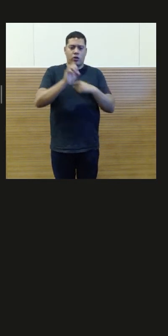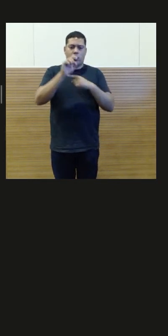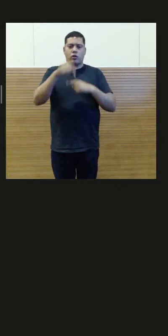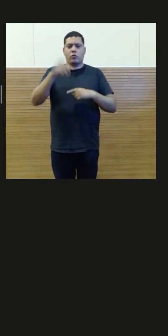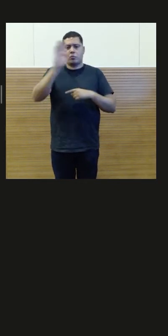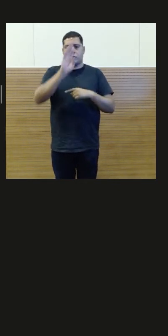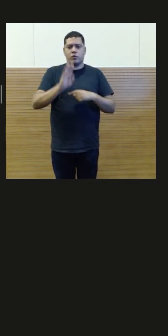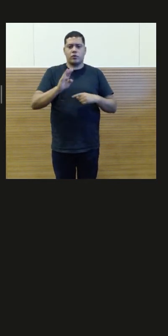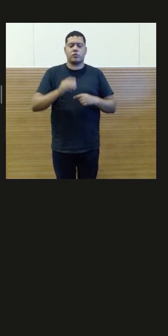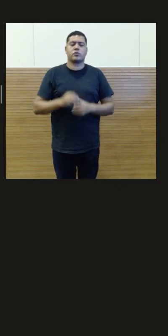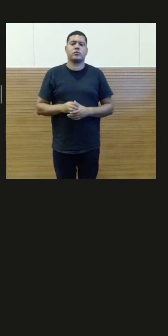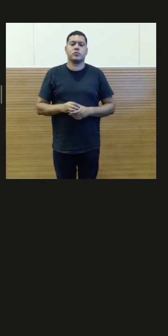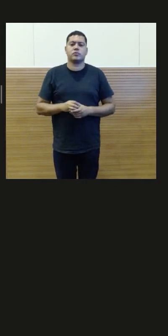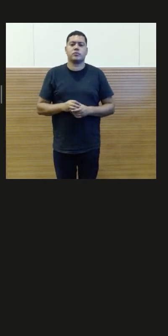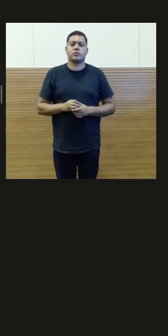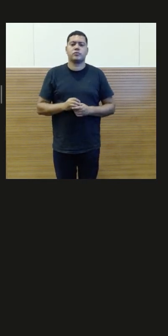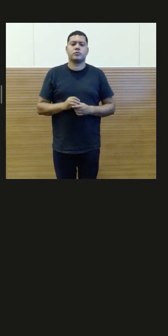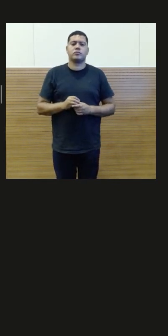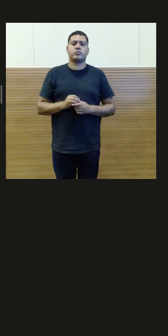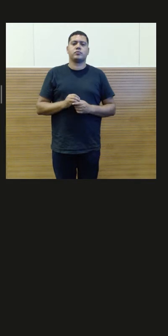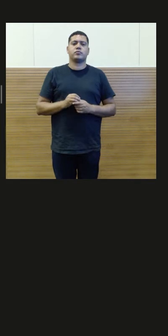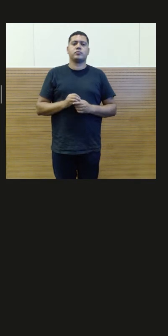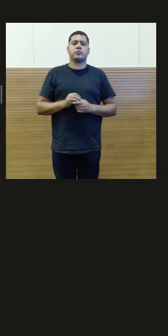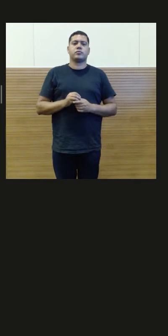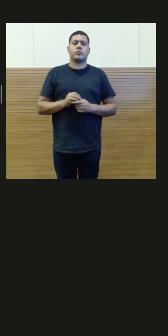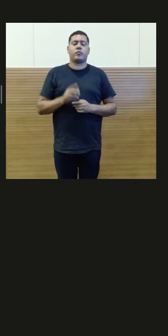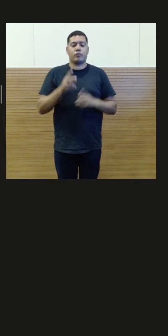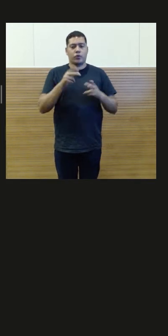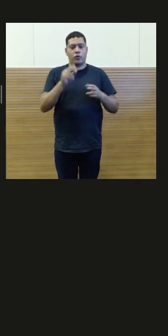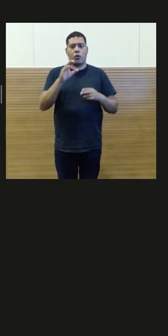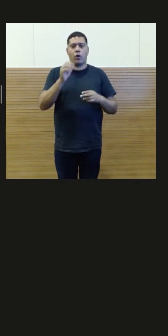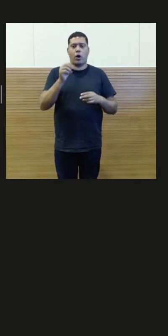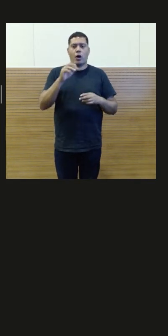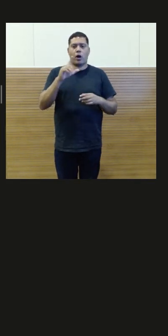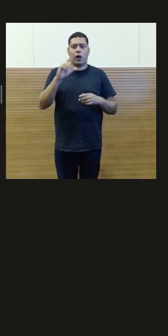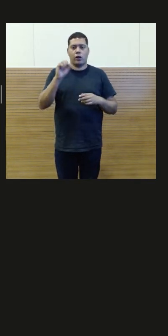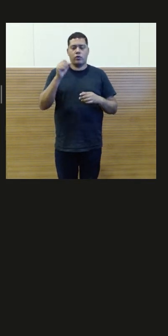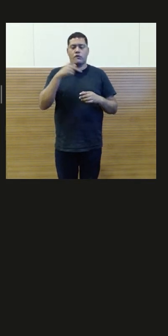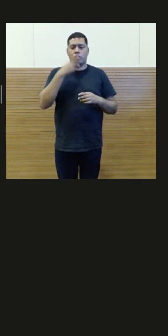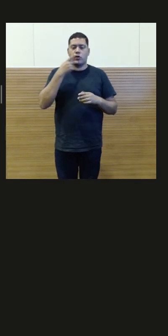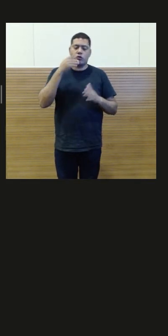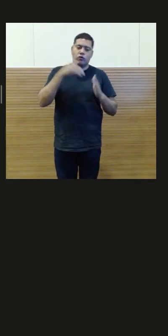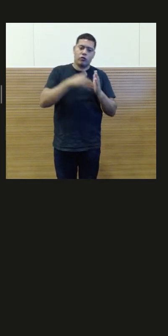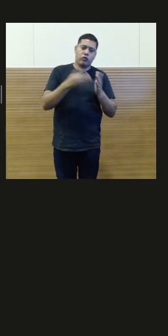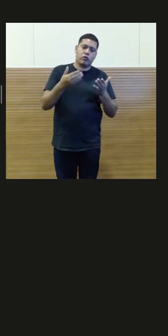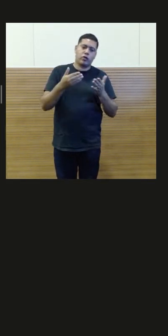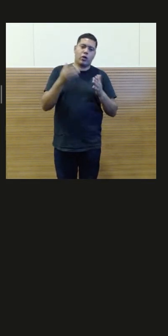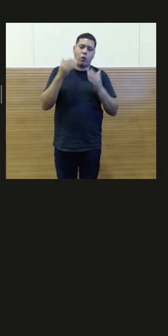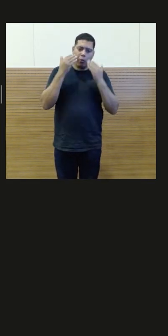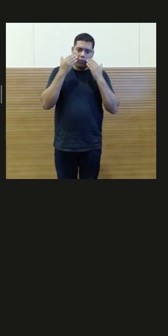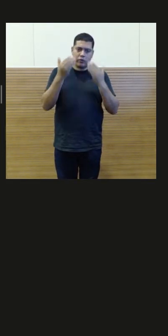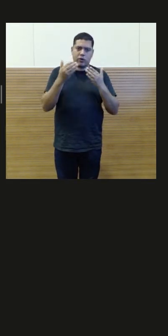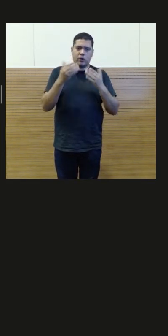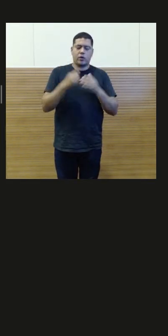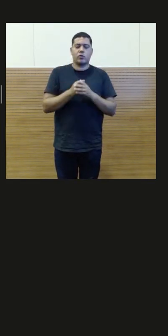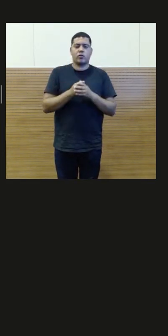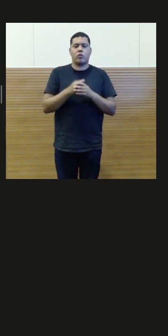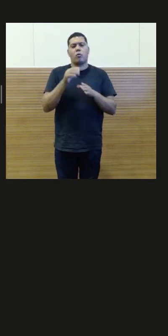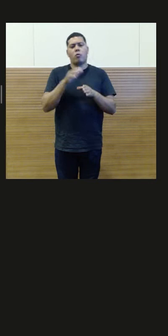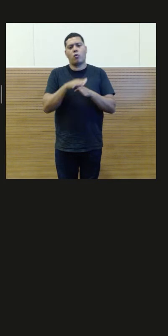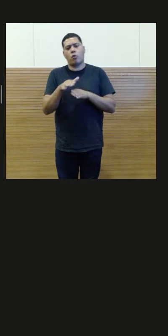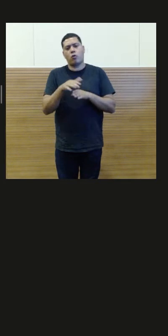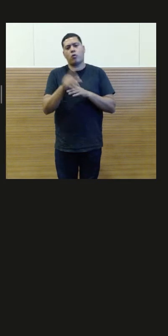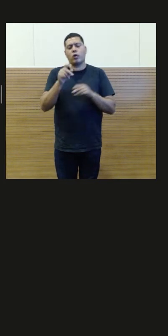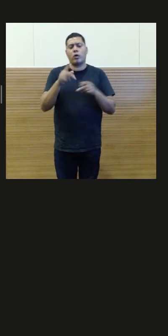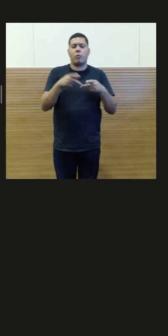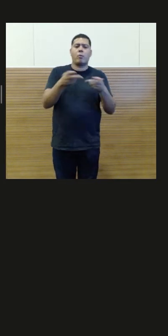at the end of his presentation. Its recommendations are for freshly prepared dishes and meals as actually consumed by 1/5